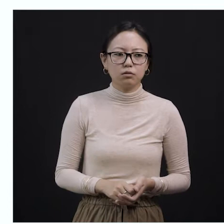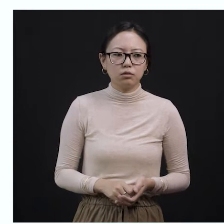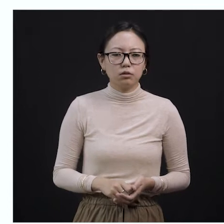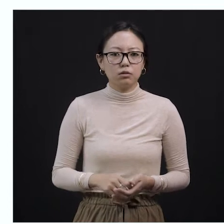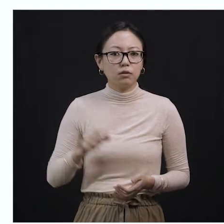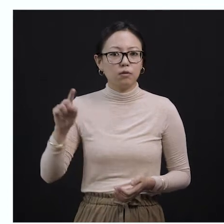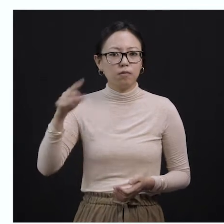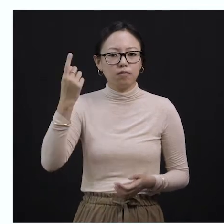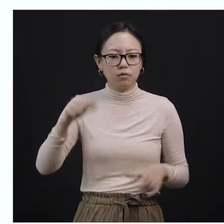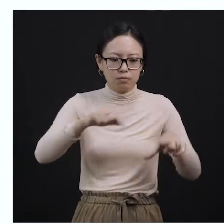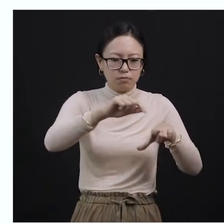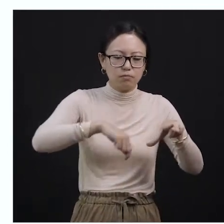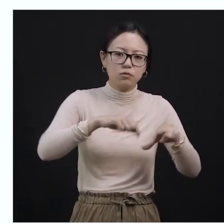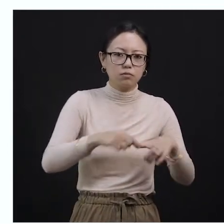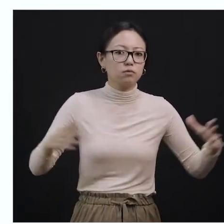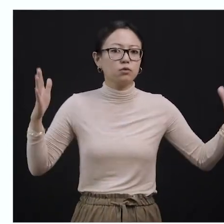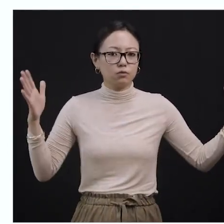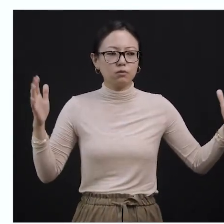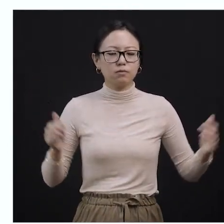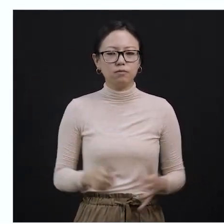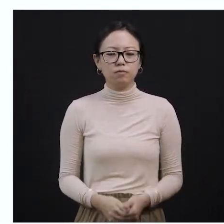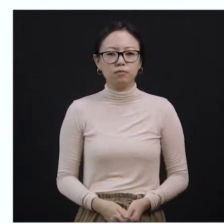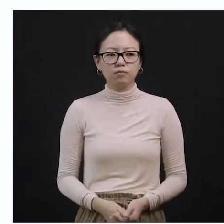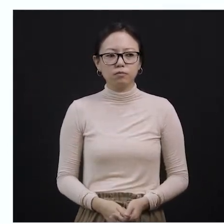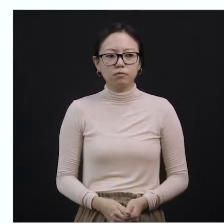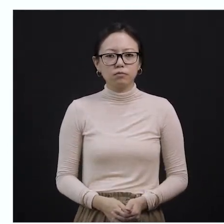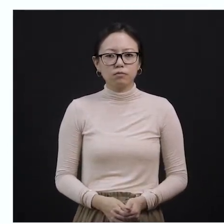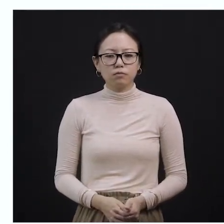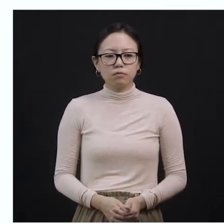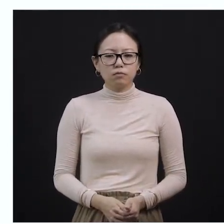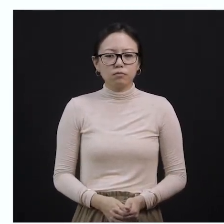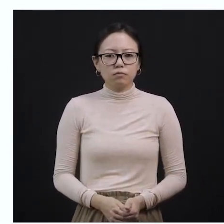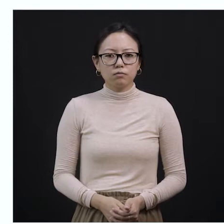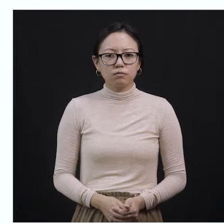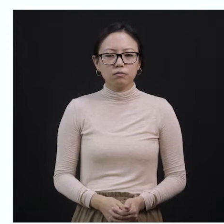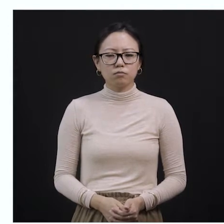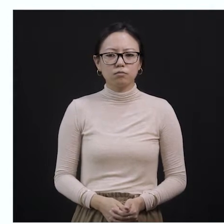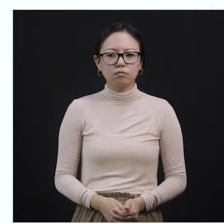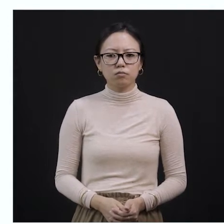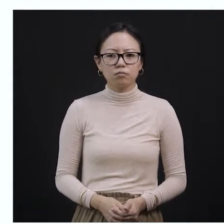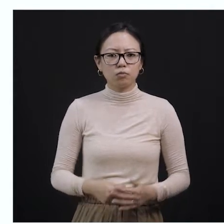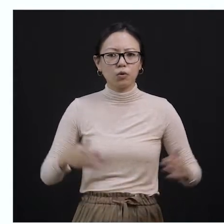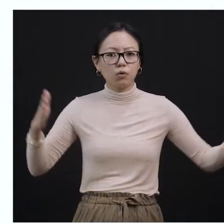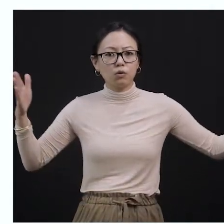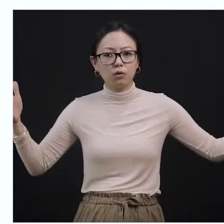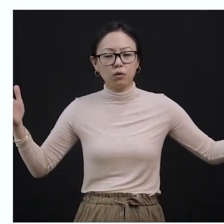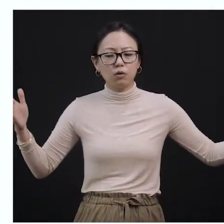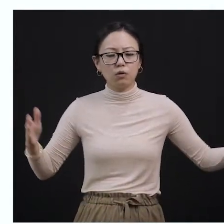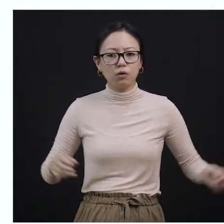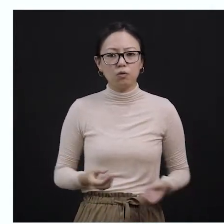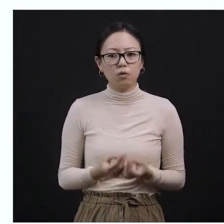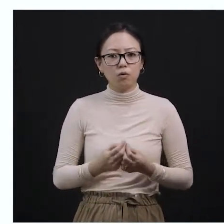or this. Okay, children. Now let's look at the opposite of longest is